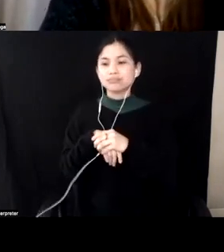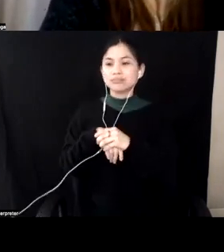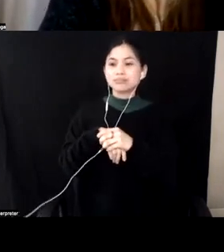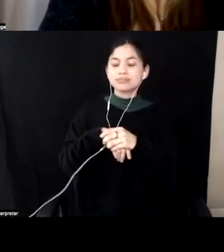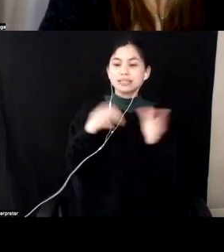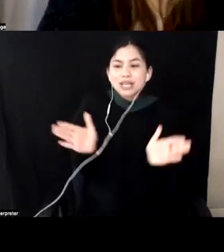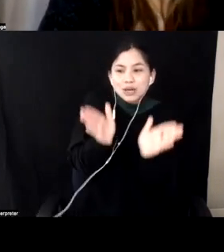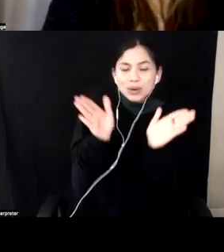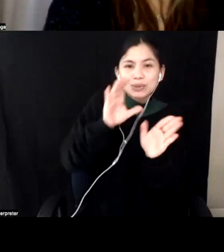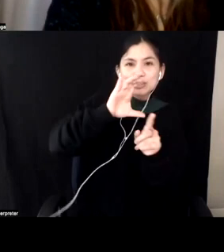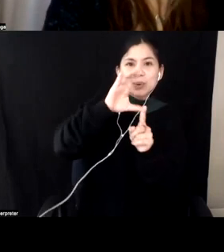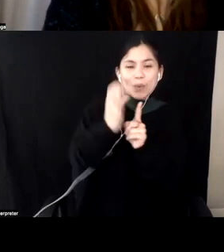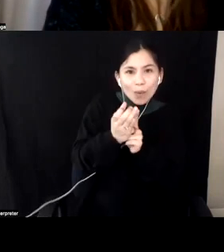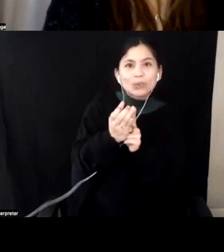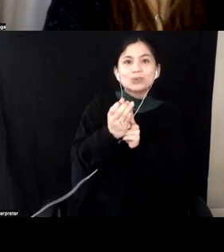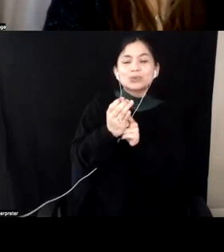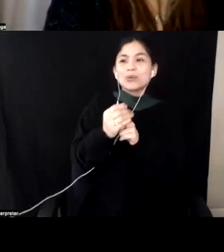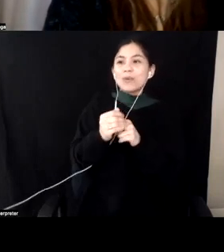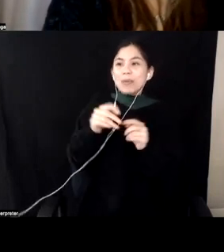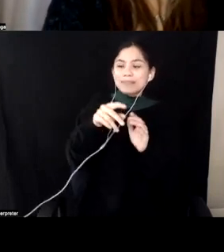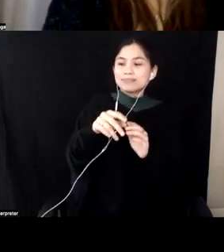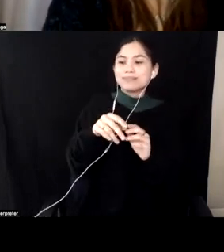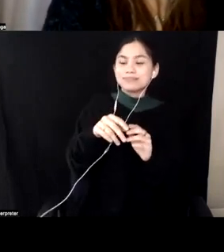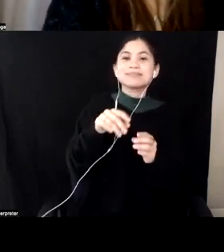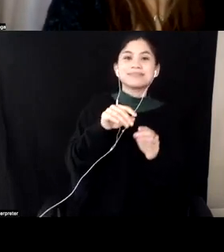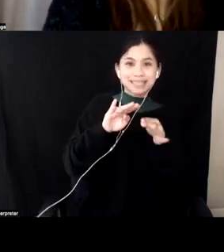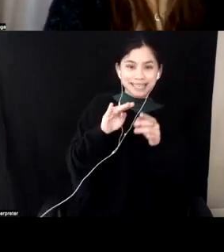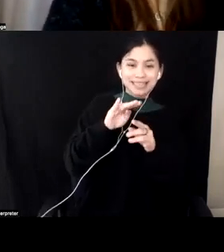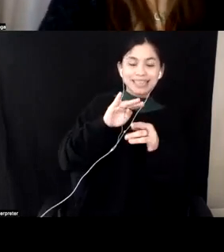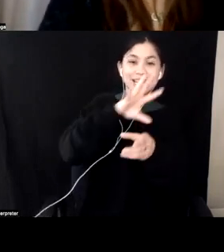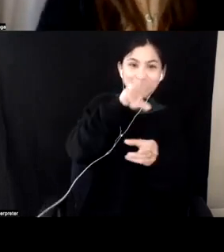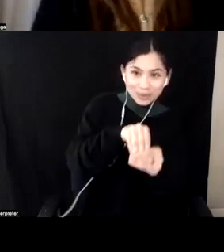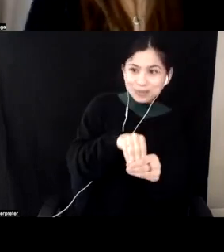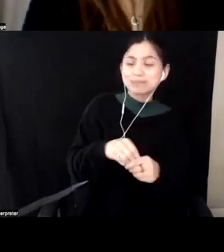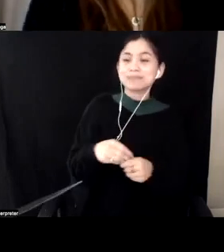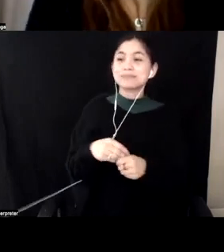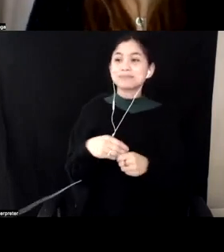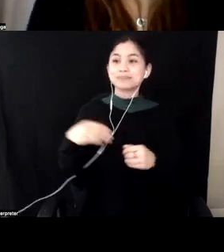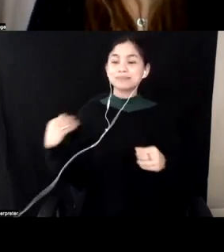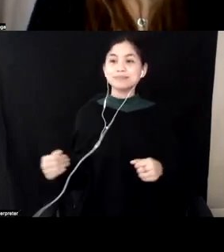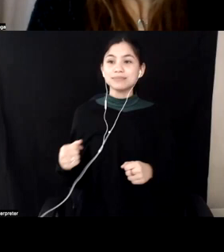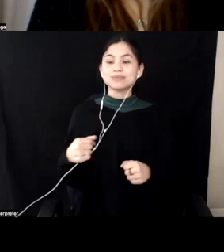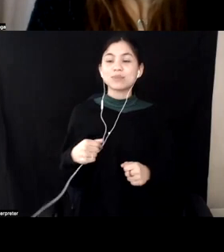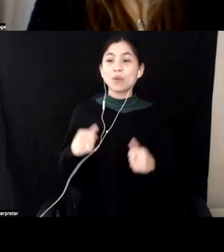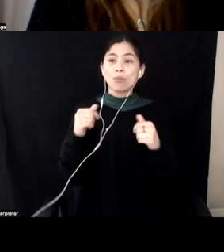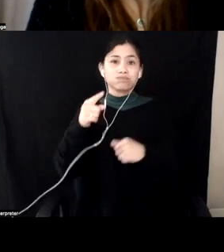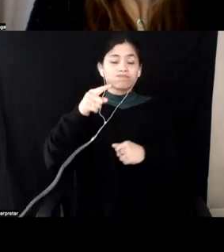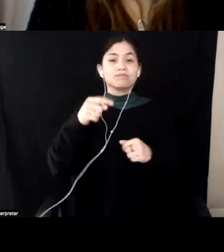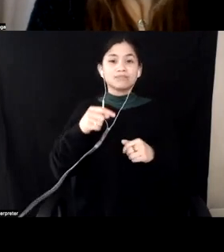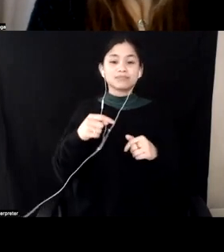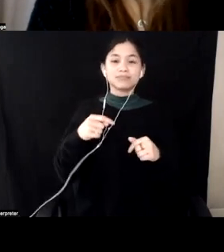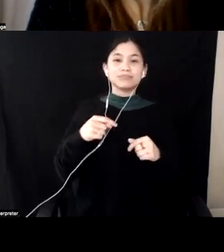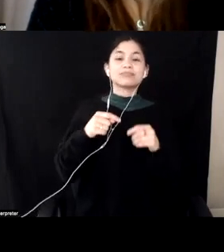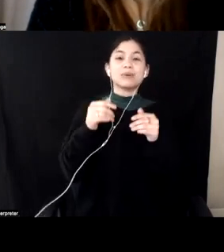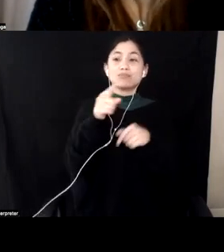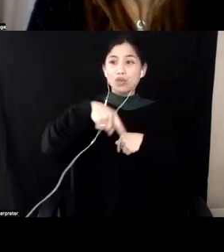inclusiveness. So you can promote the use of both Spanish and sign language at home.